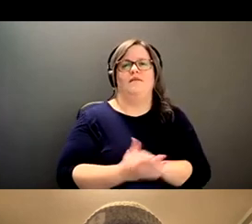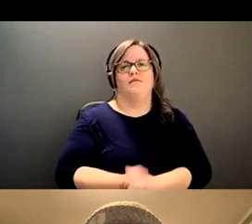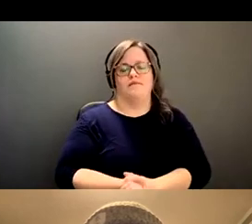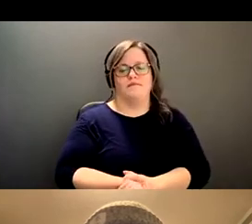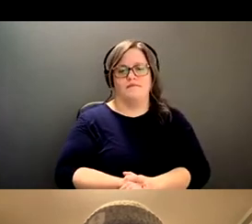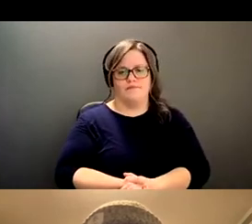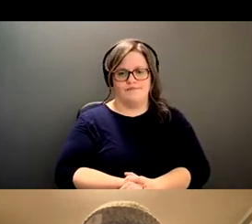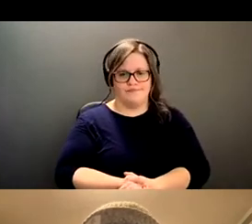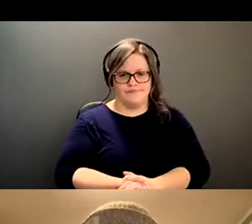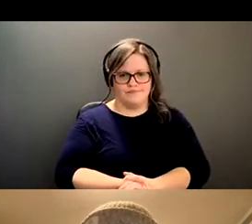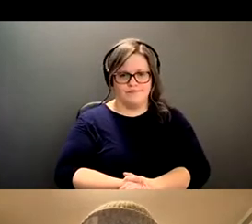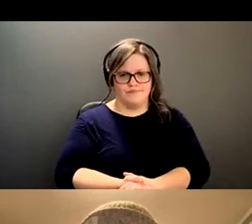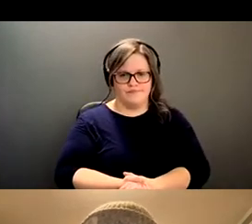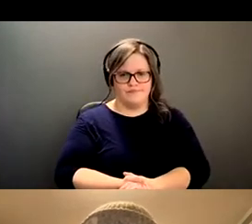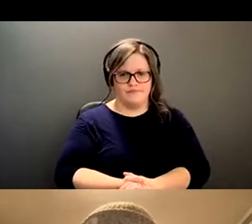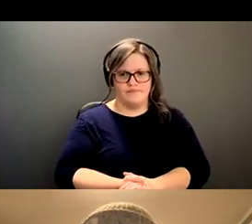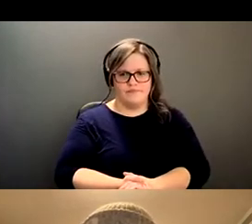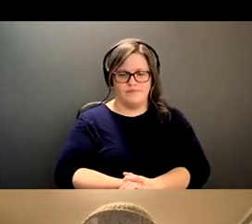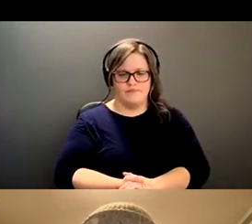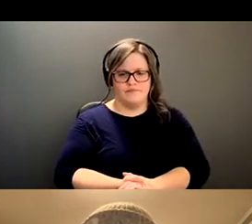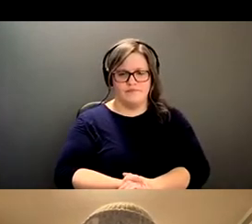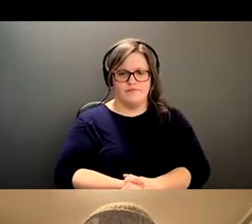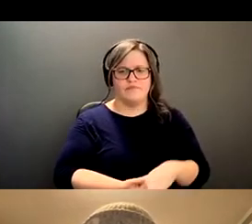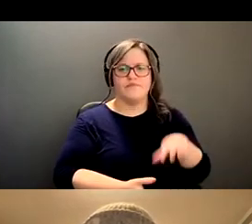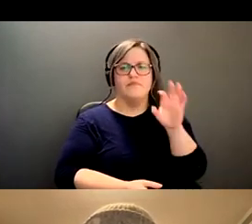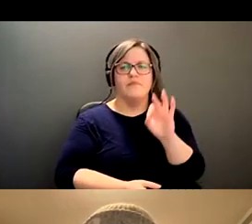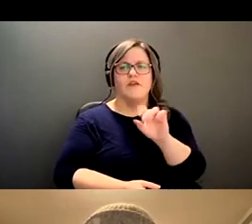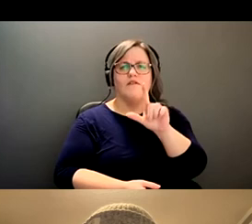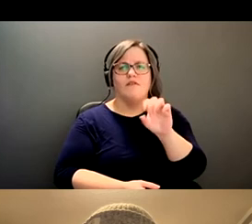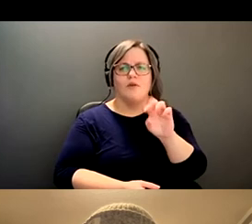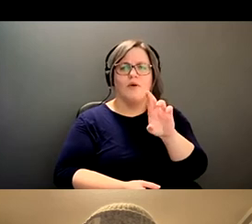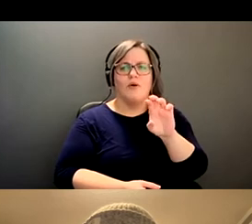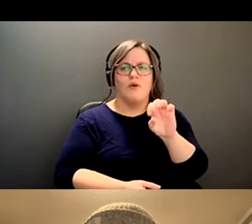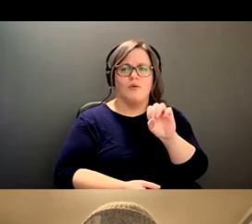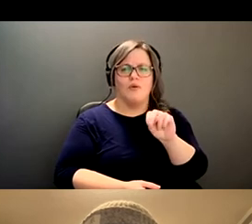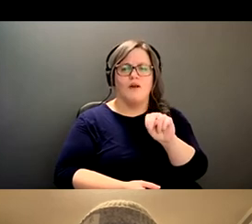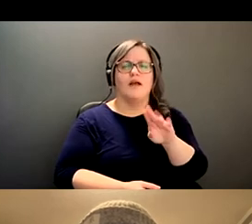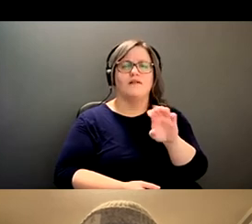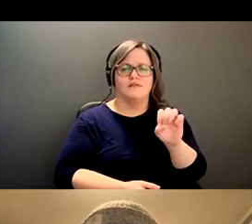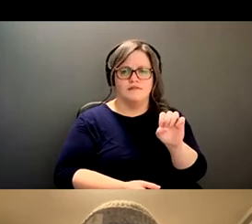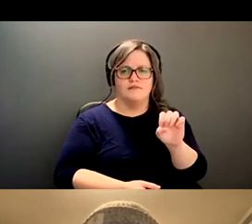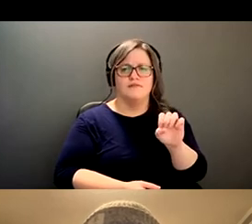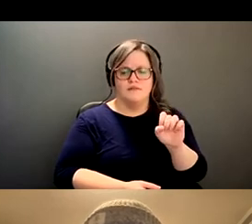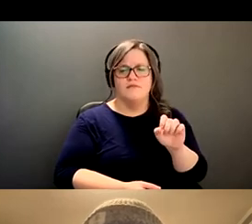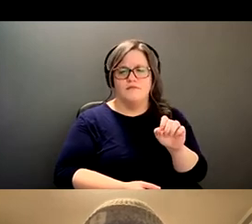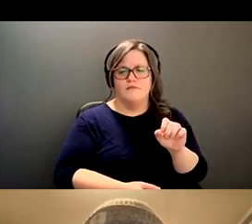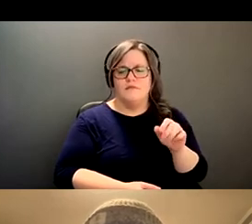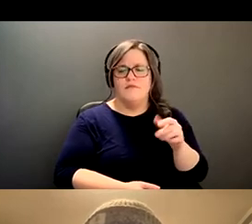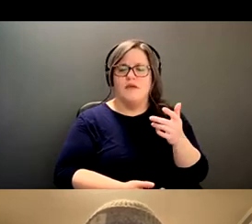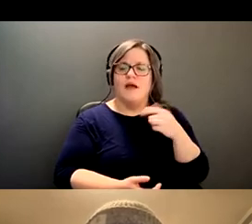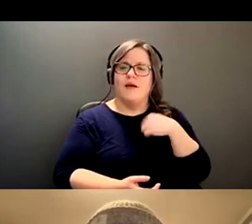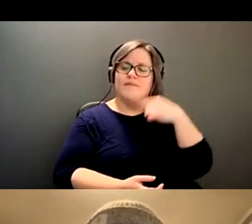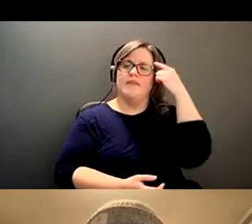Yeah, I was thinking back to that rift, and I think we're kind of talking about the same thing that